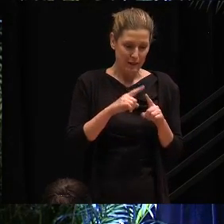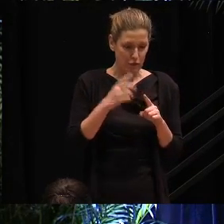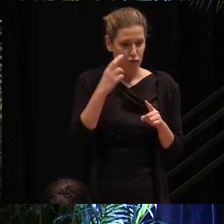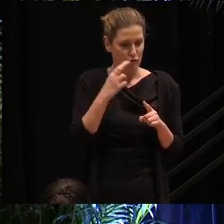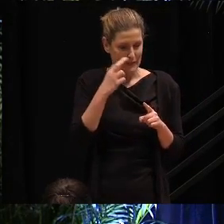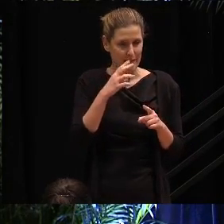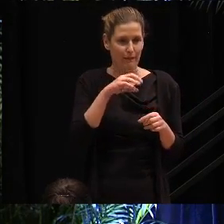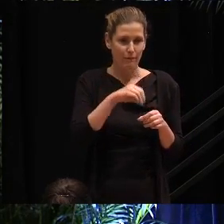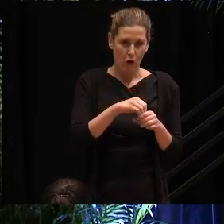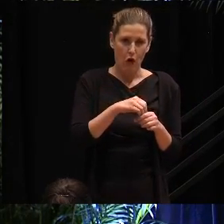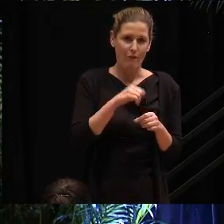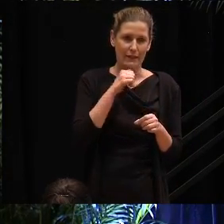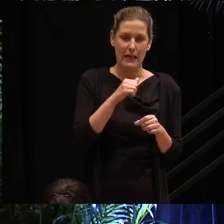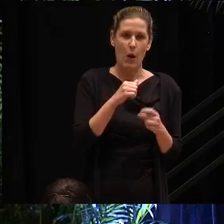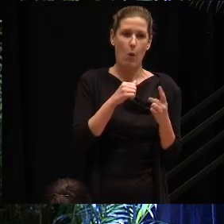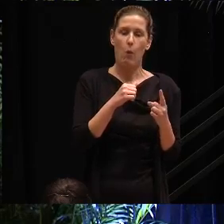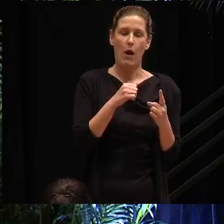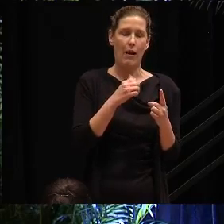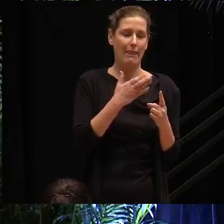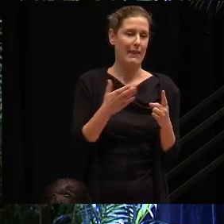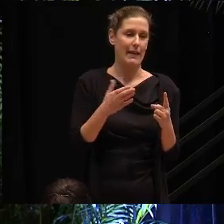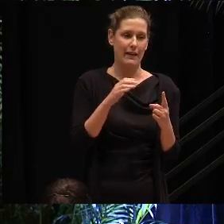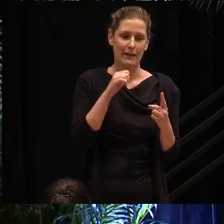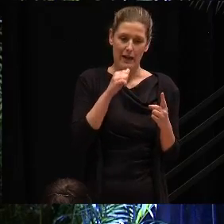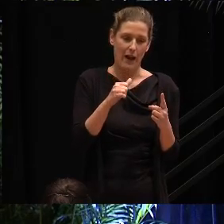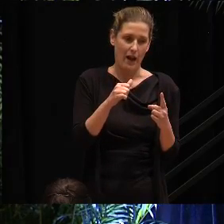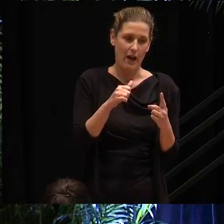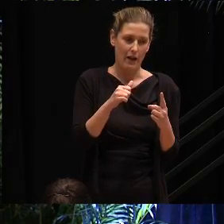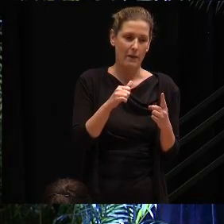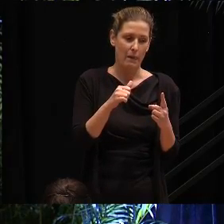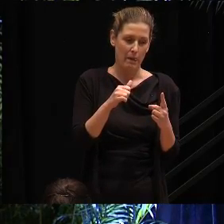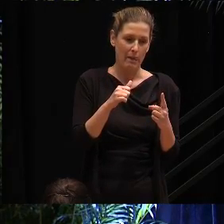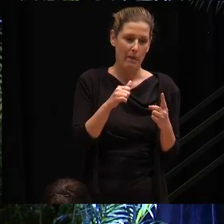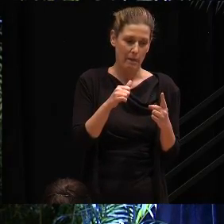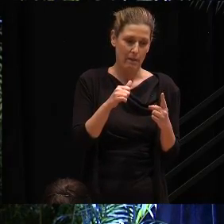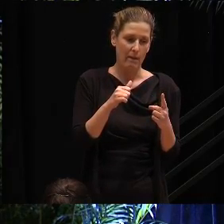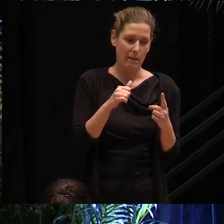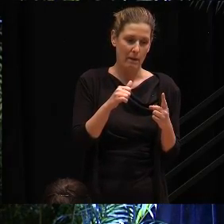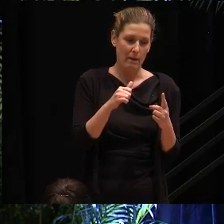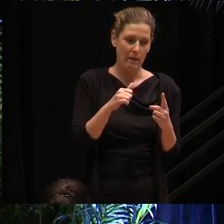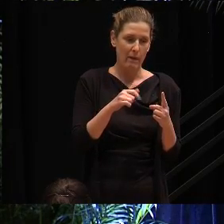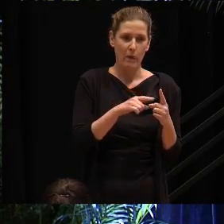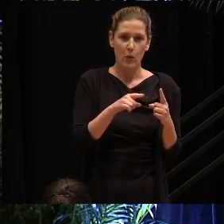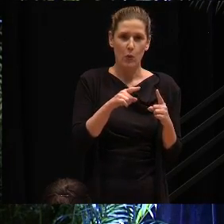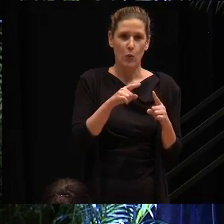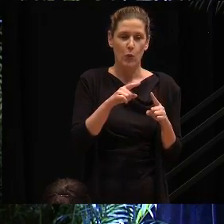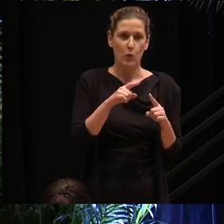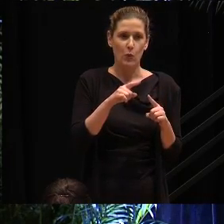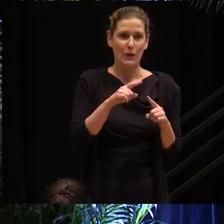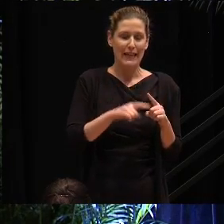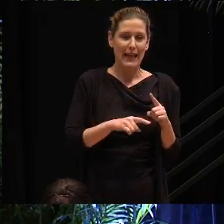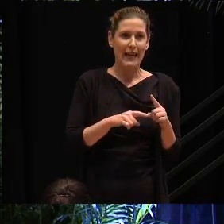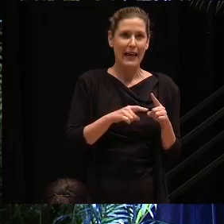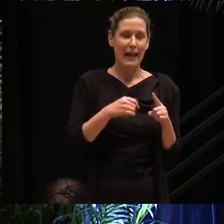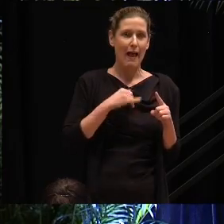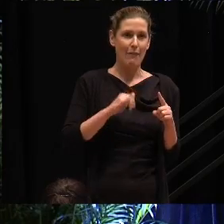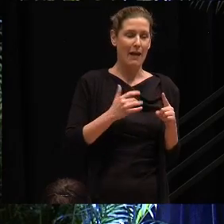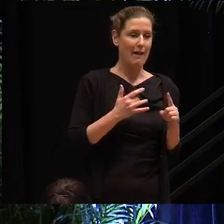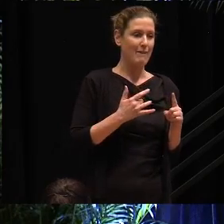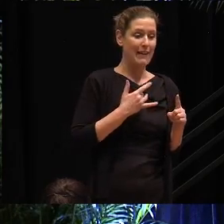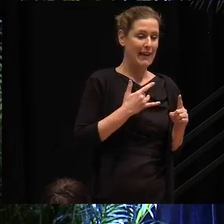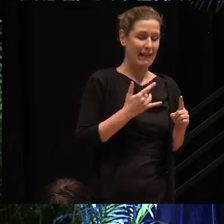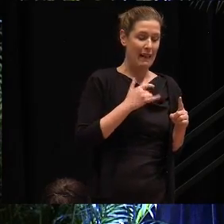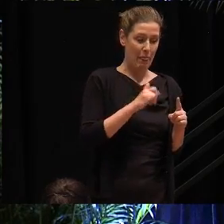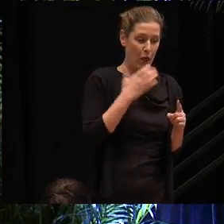go into this. It is a multifaceted question, and you can't ride that feeling enough to victory. It requires work,